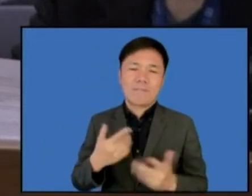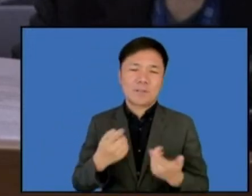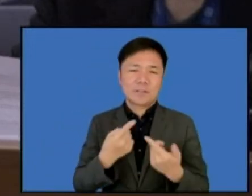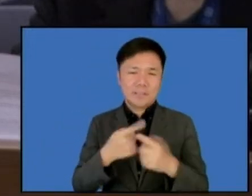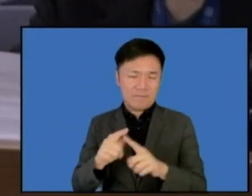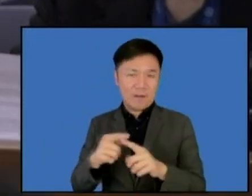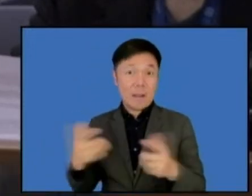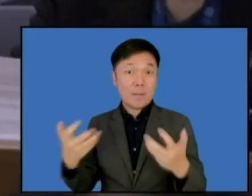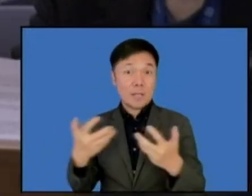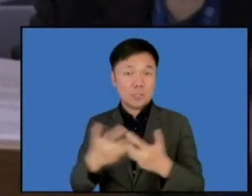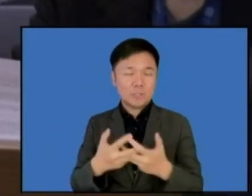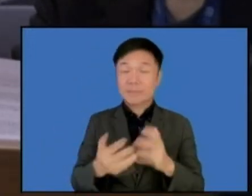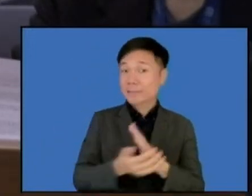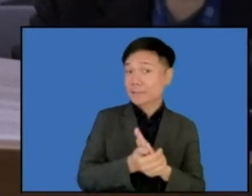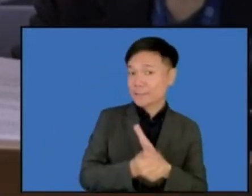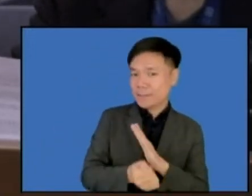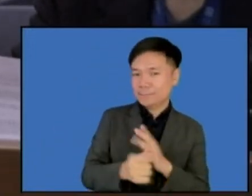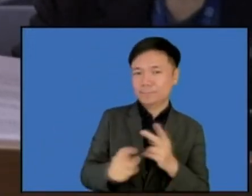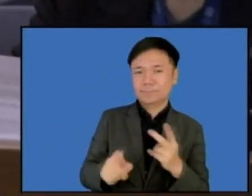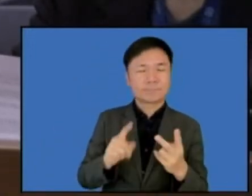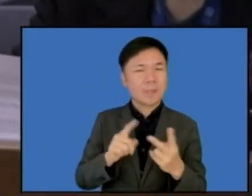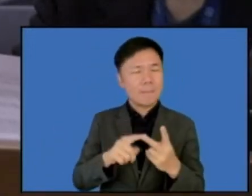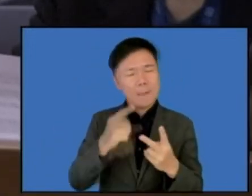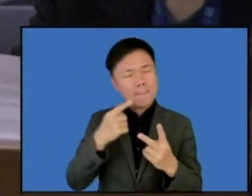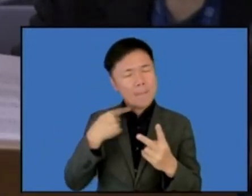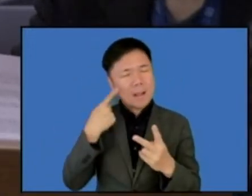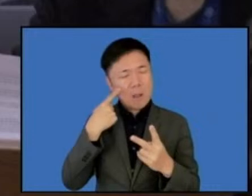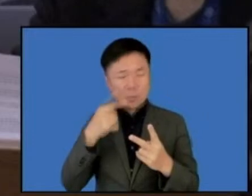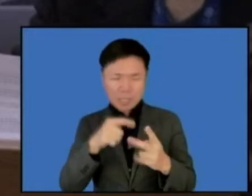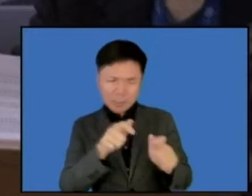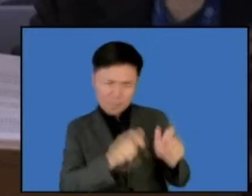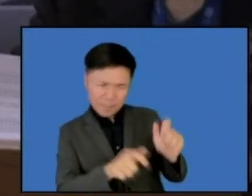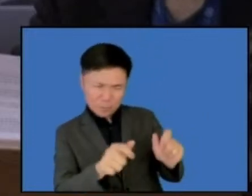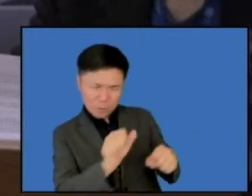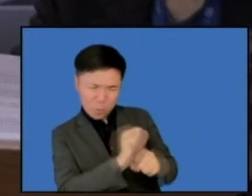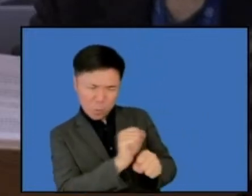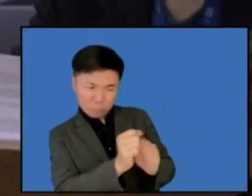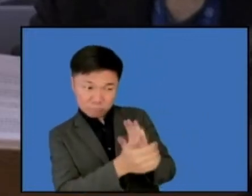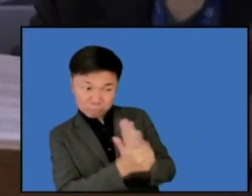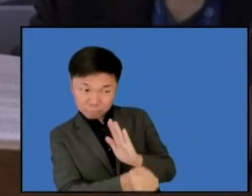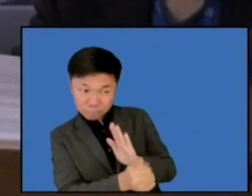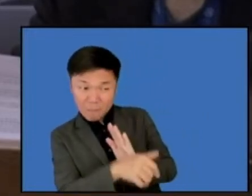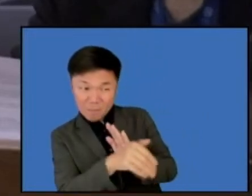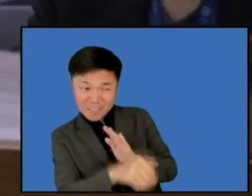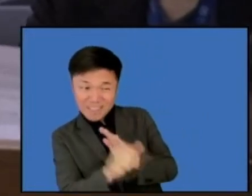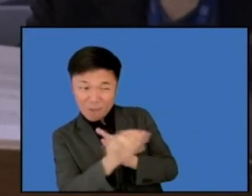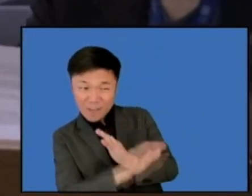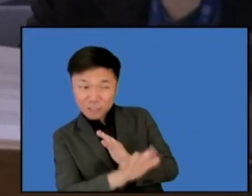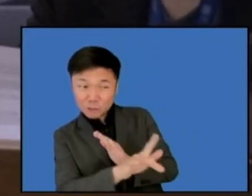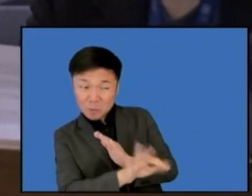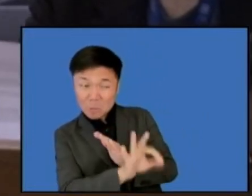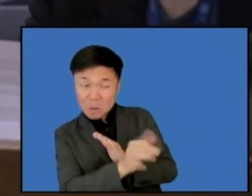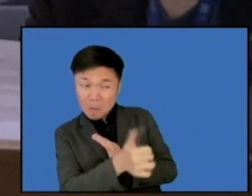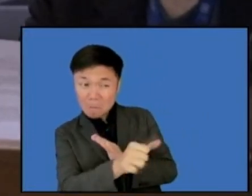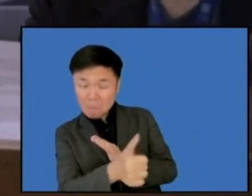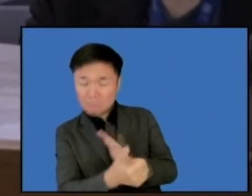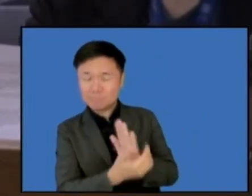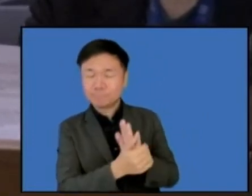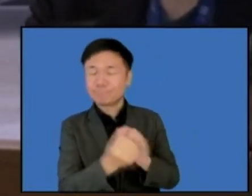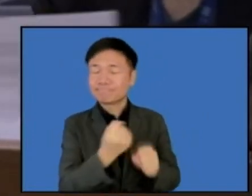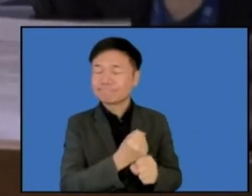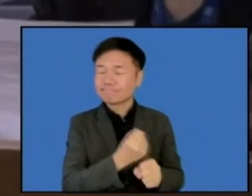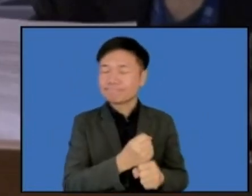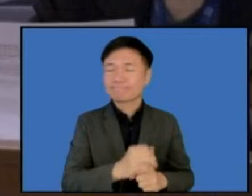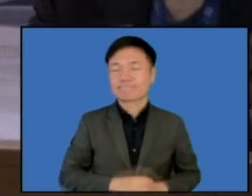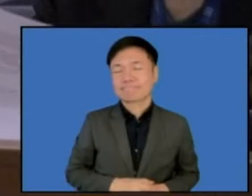regional level, and also to enhance the recognition of the skills of migrant workers from South Asia in destination countries. Meanwhile, the Pacific